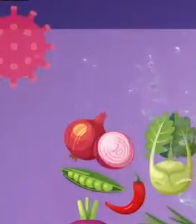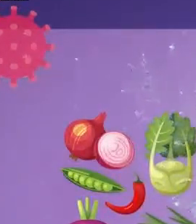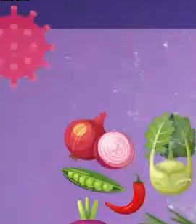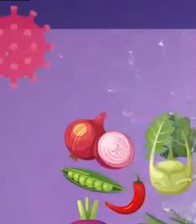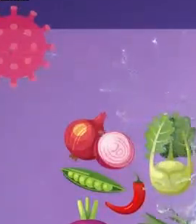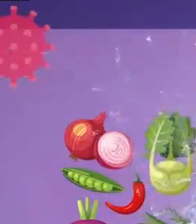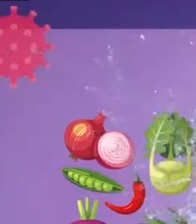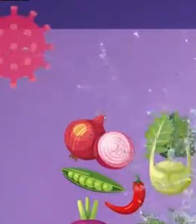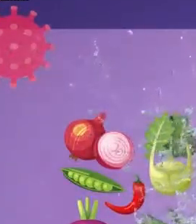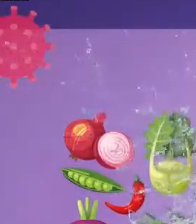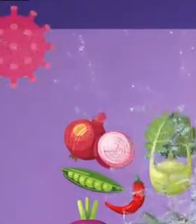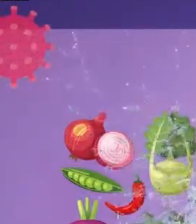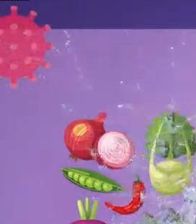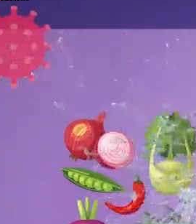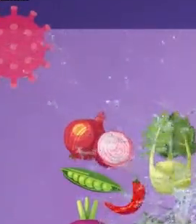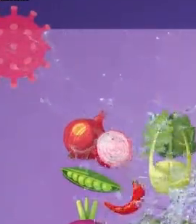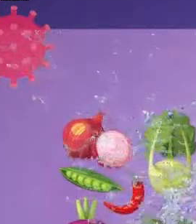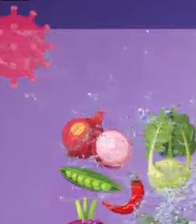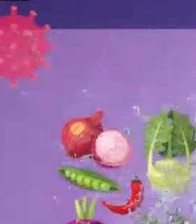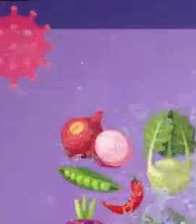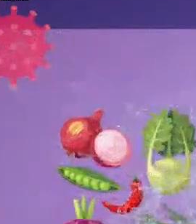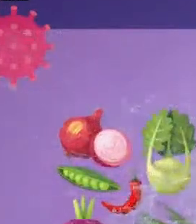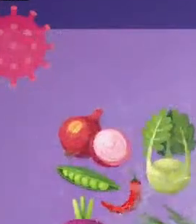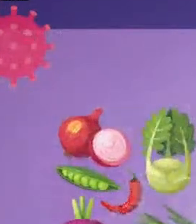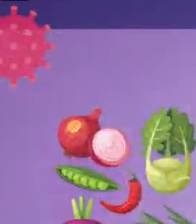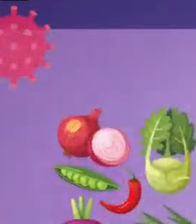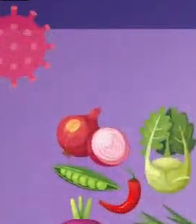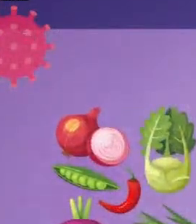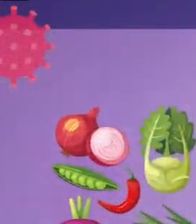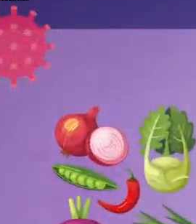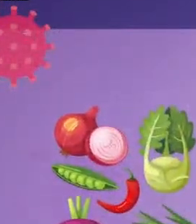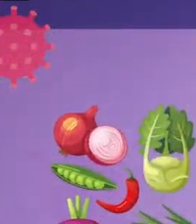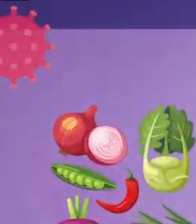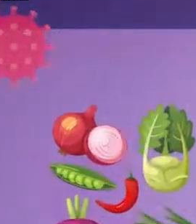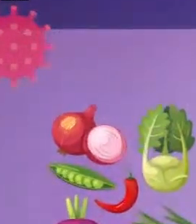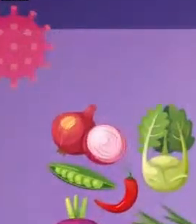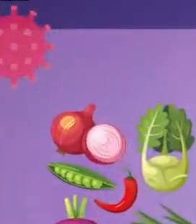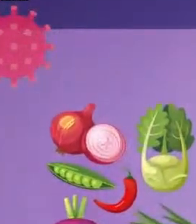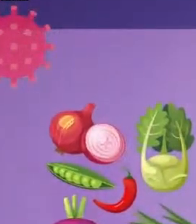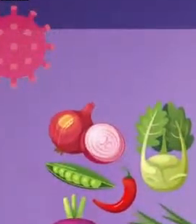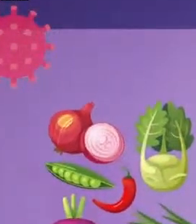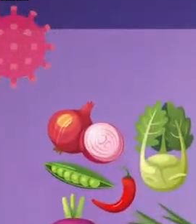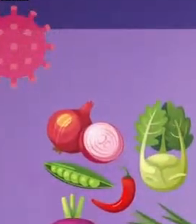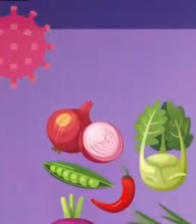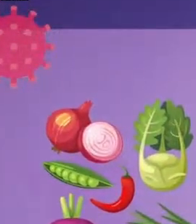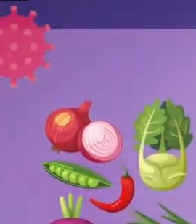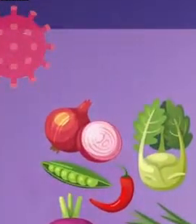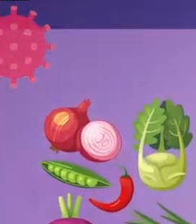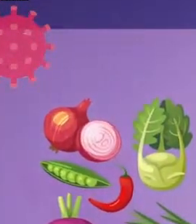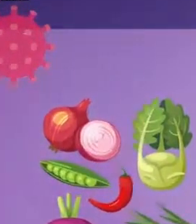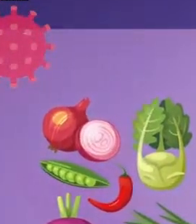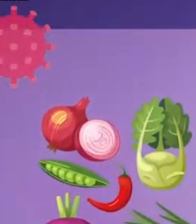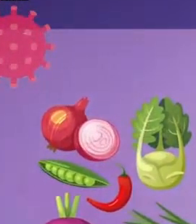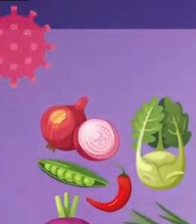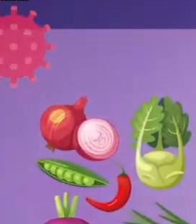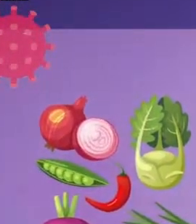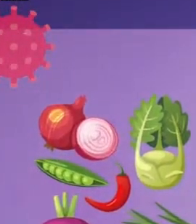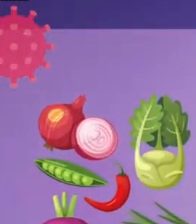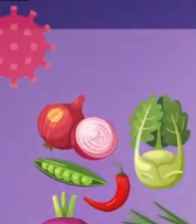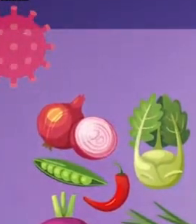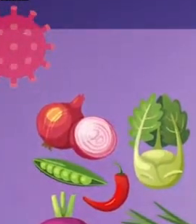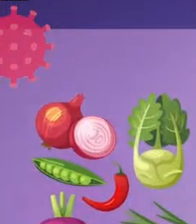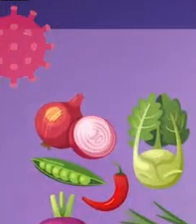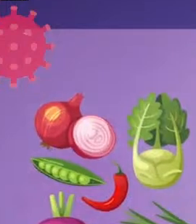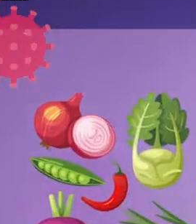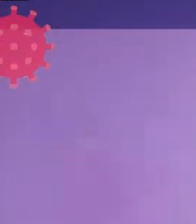no pandemic, to rinse fresh fruit and vegetables with water to remove dirt, debris, and pesticides, and reduce levels of